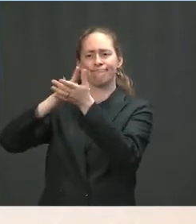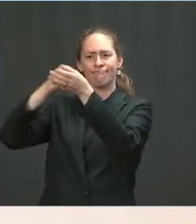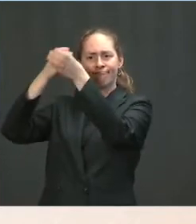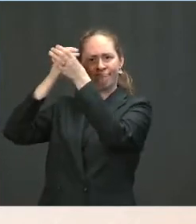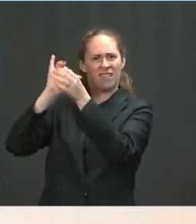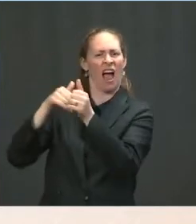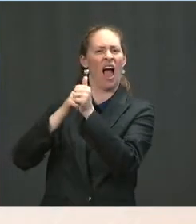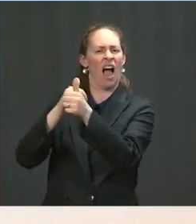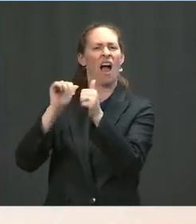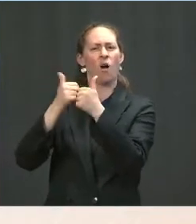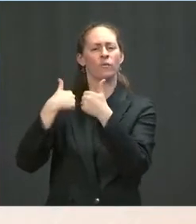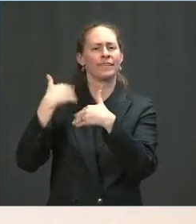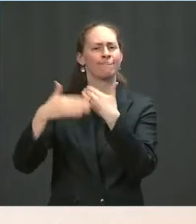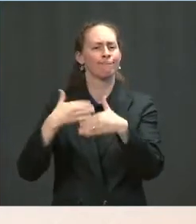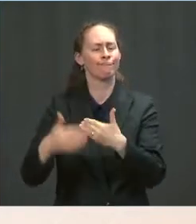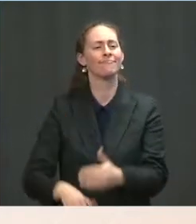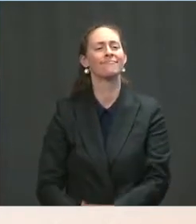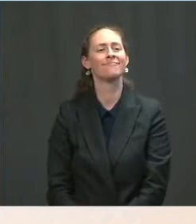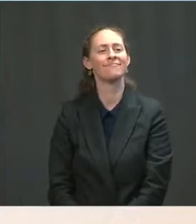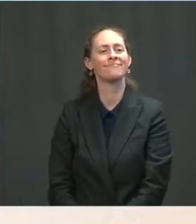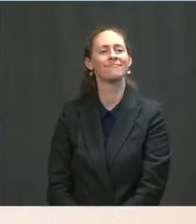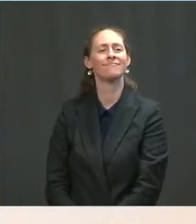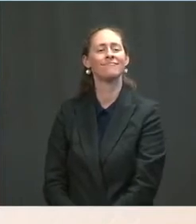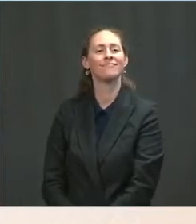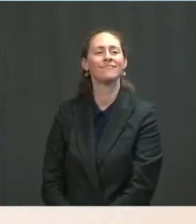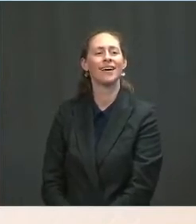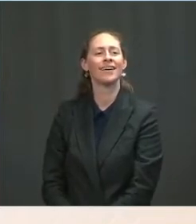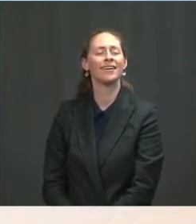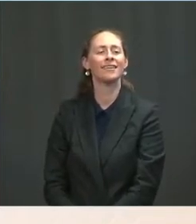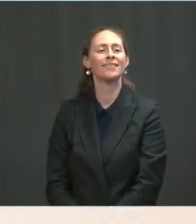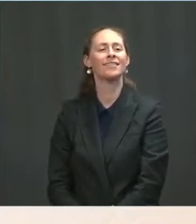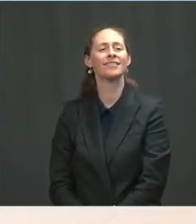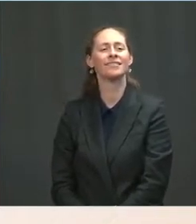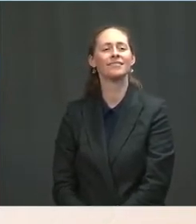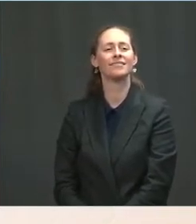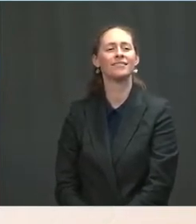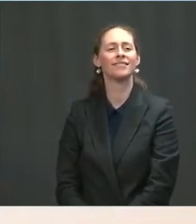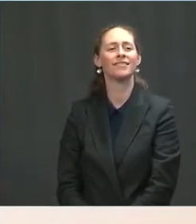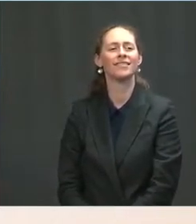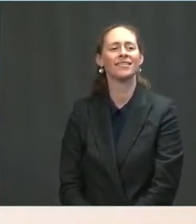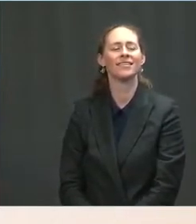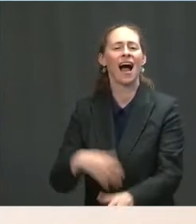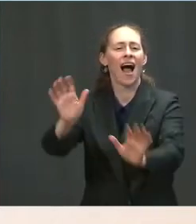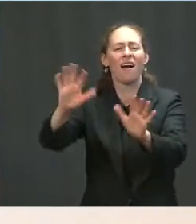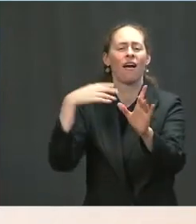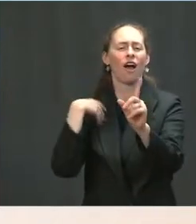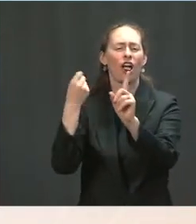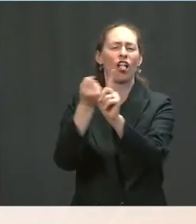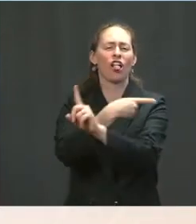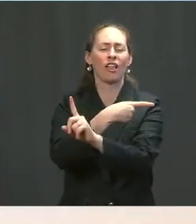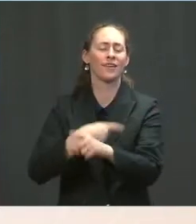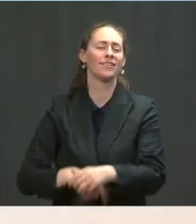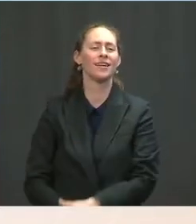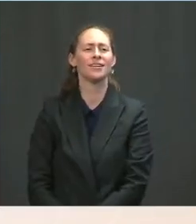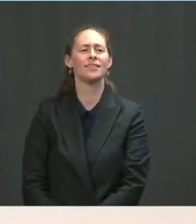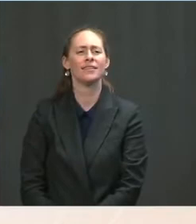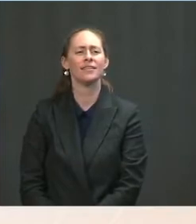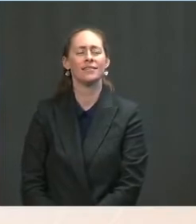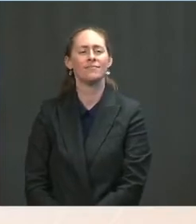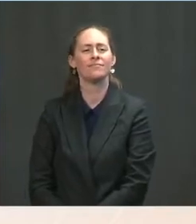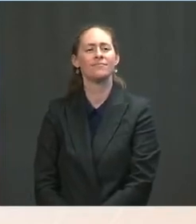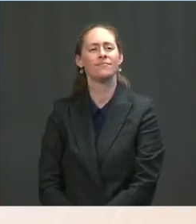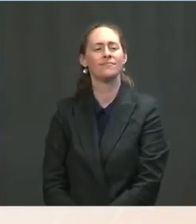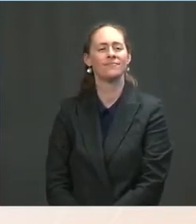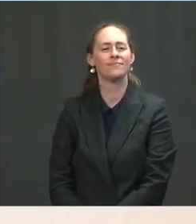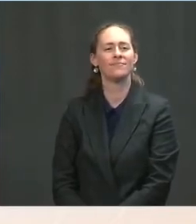Karine. Hi, I'm switching topics. The Biden administration earlier this week laid out their